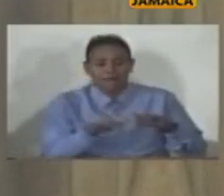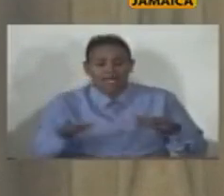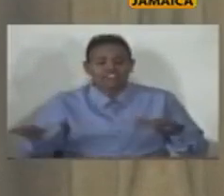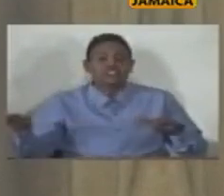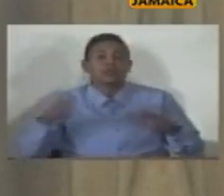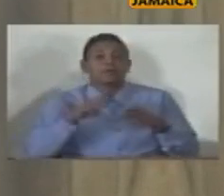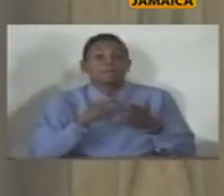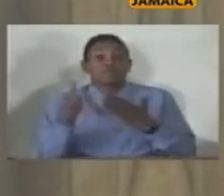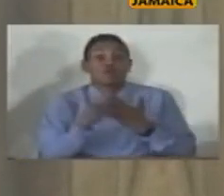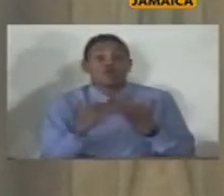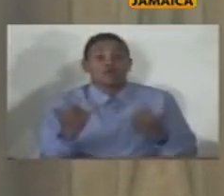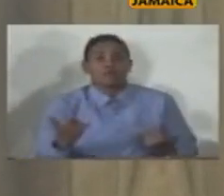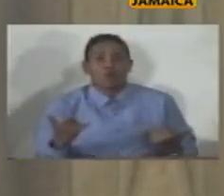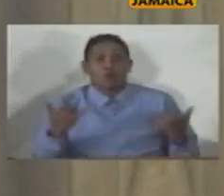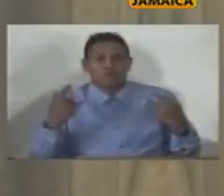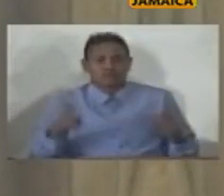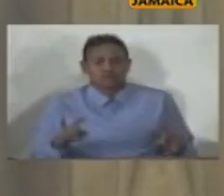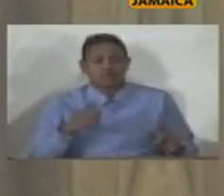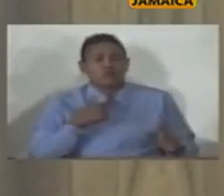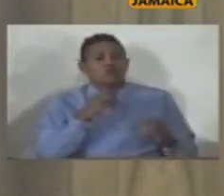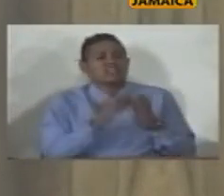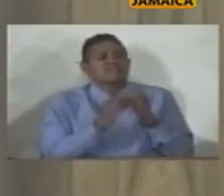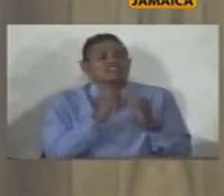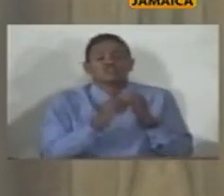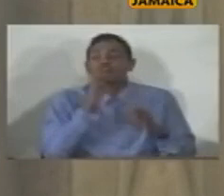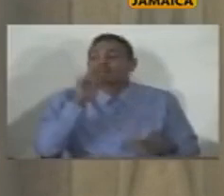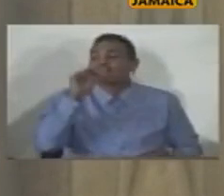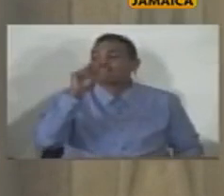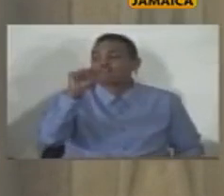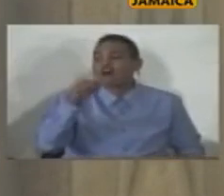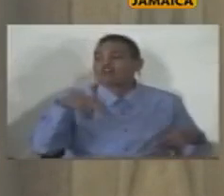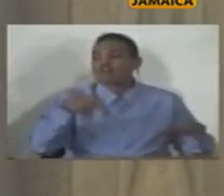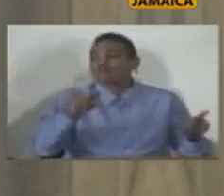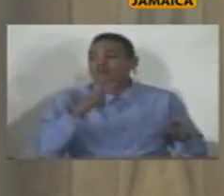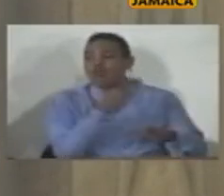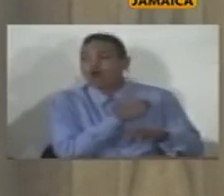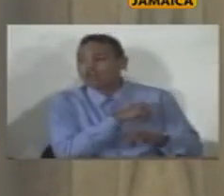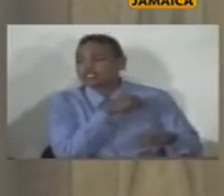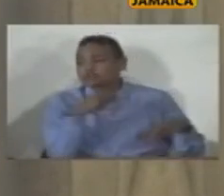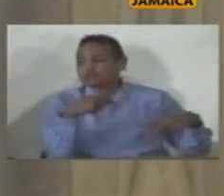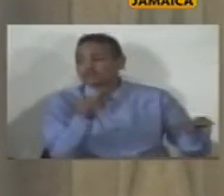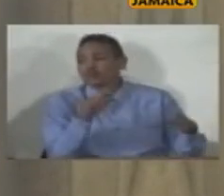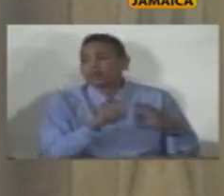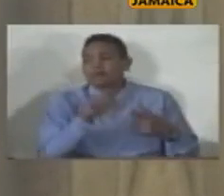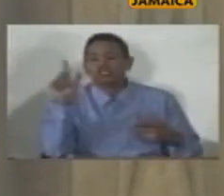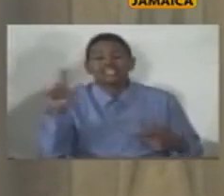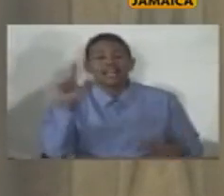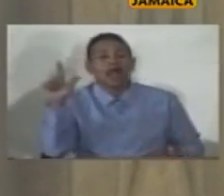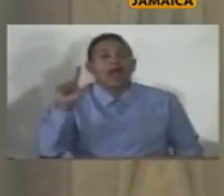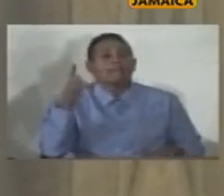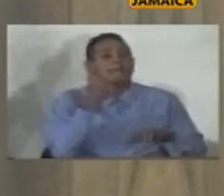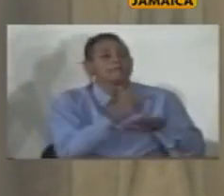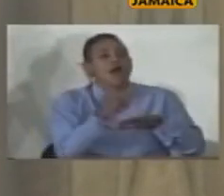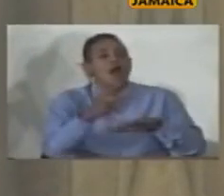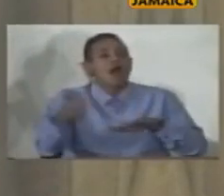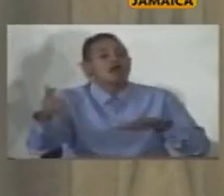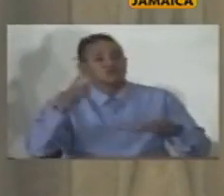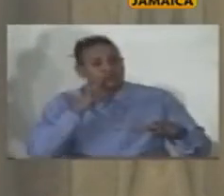progress. Resurfacing of Rada Road, Hospital Road, and library parking lots to be